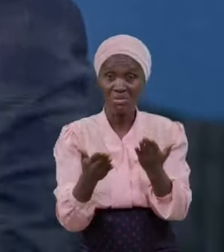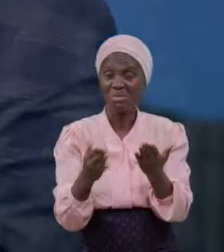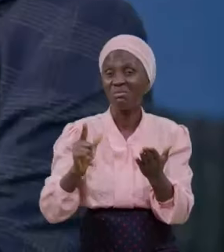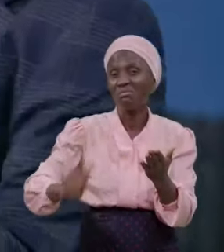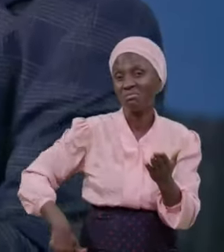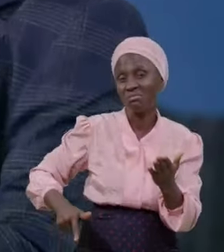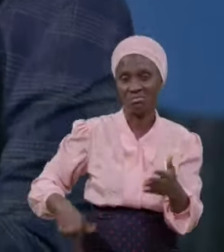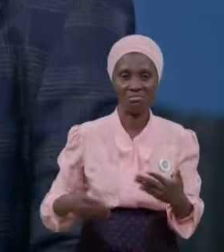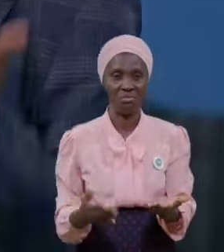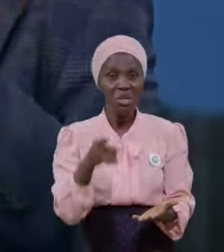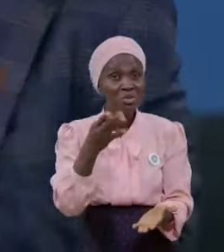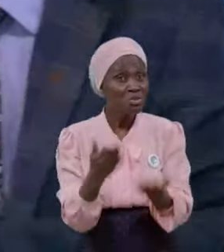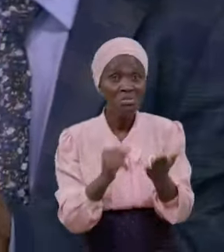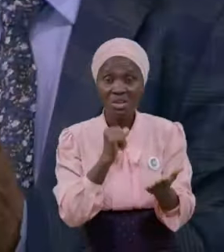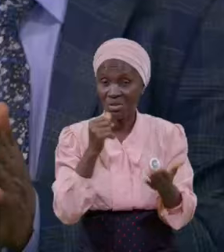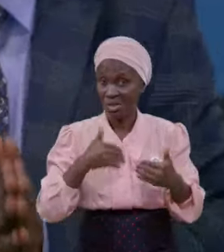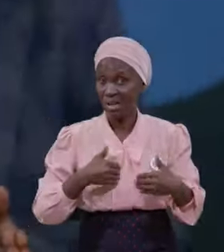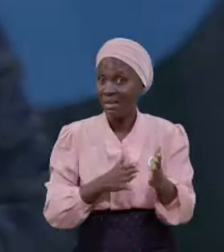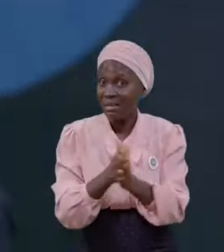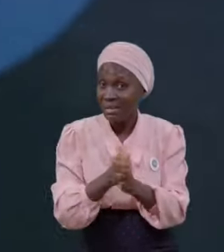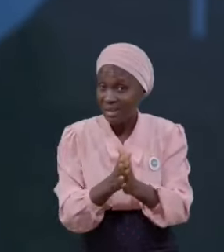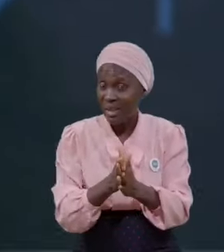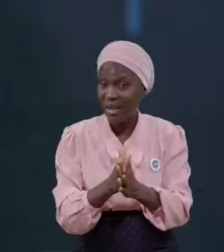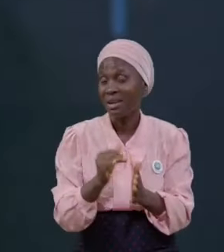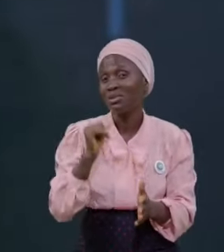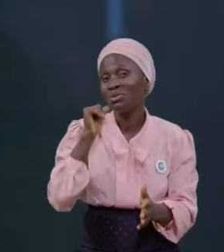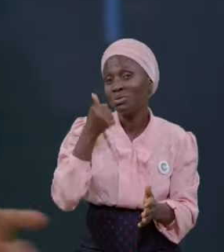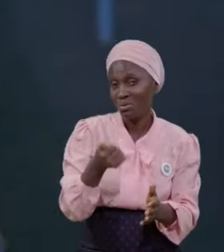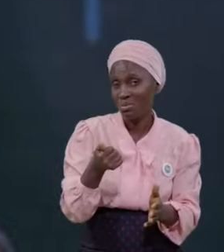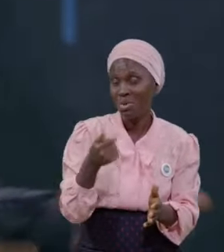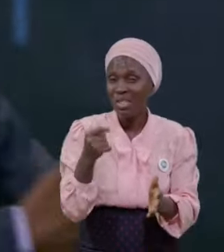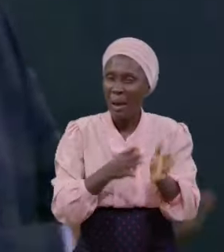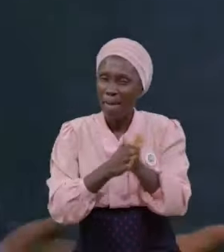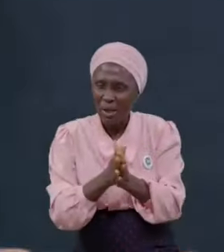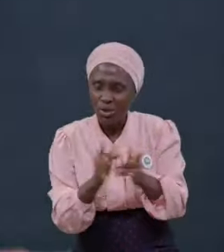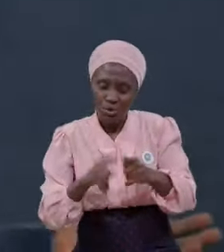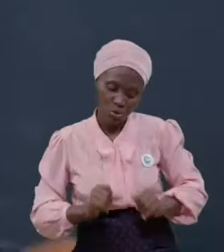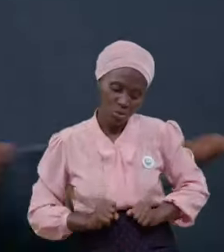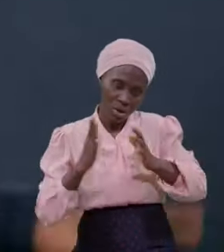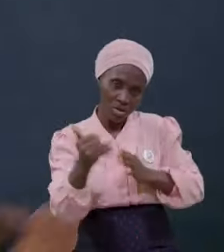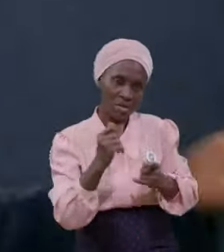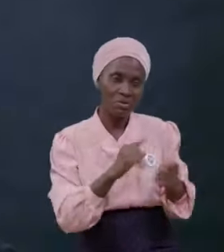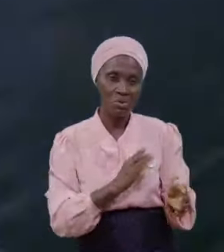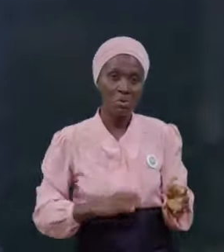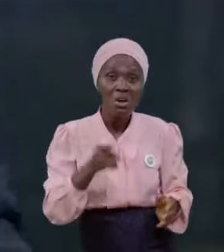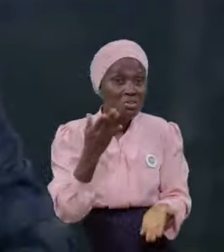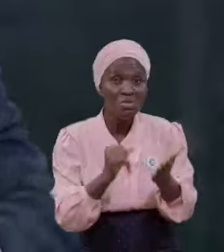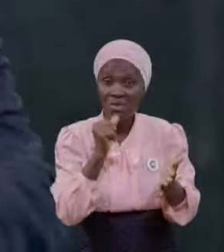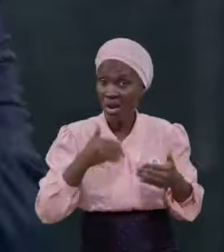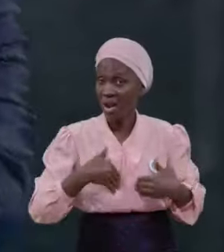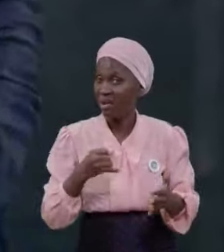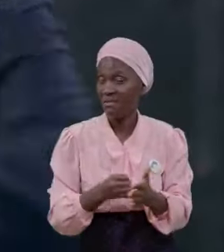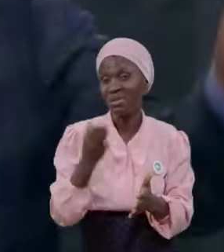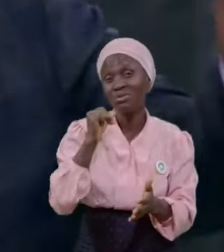the passion to give yourself to Christ. You might not have it tomorrow. You might go on carelessly, and